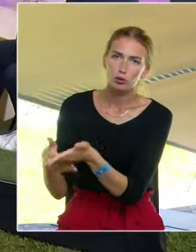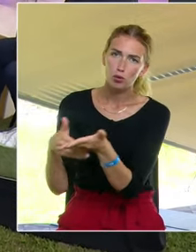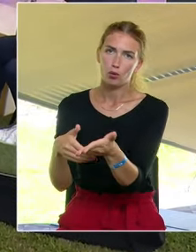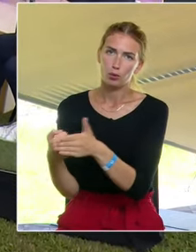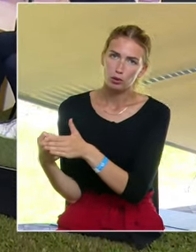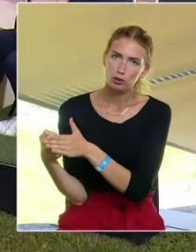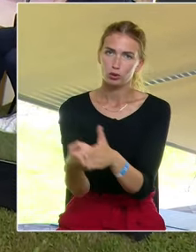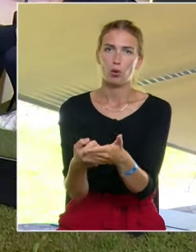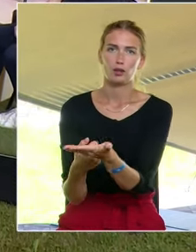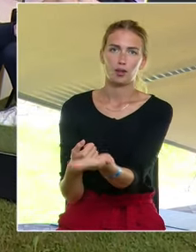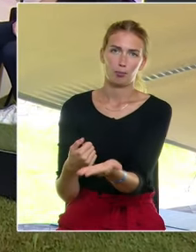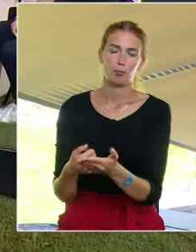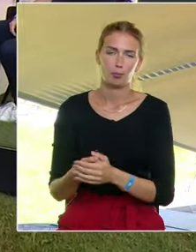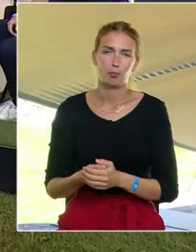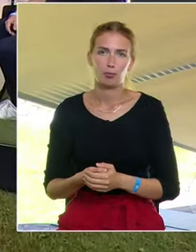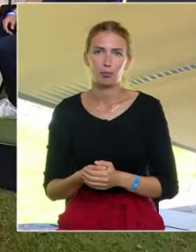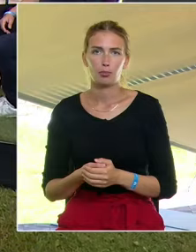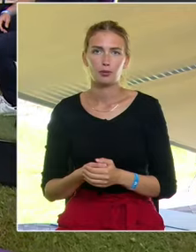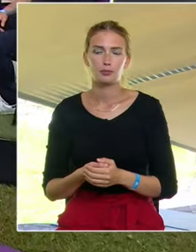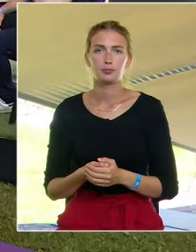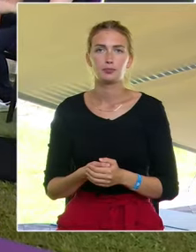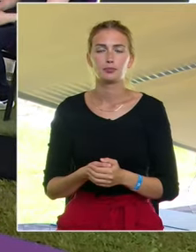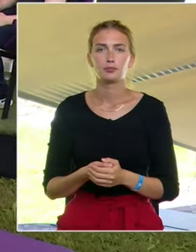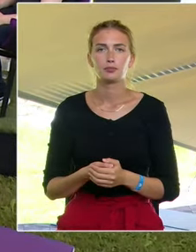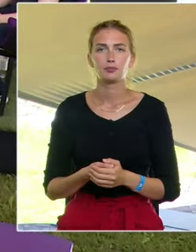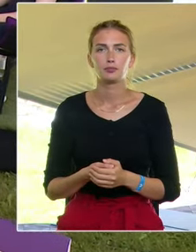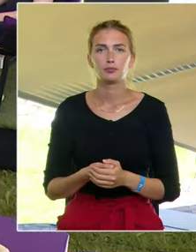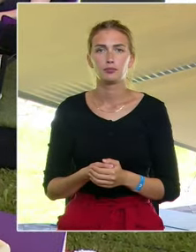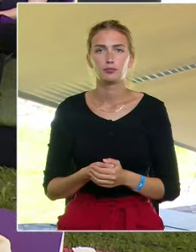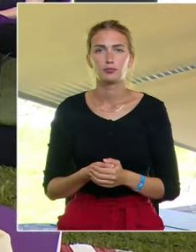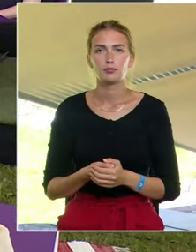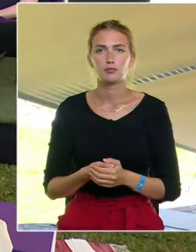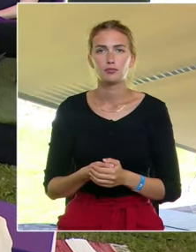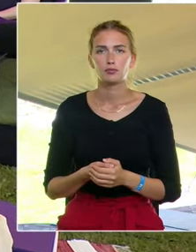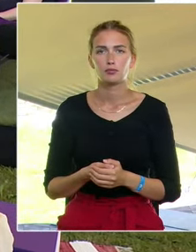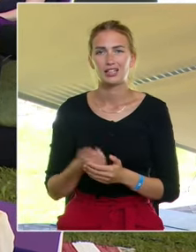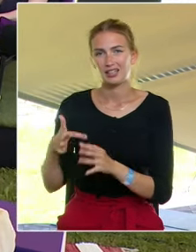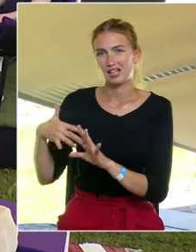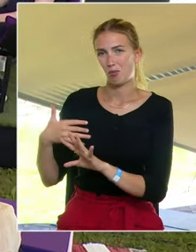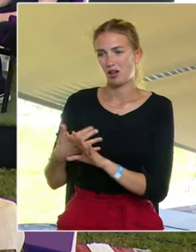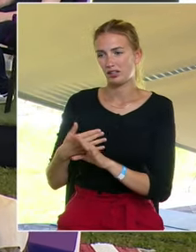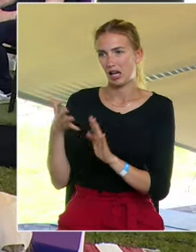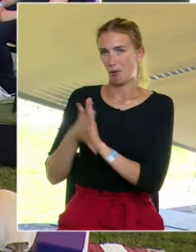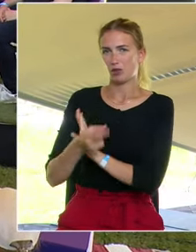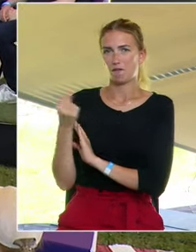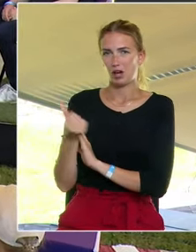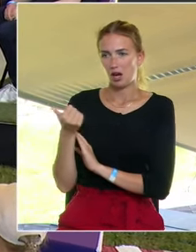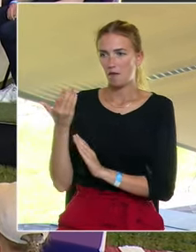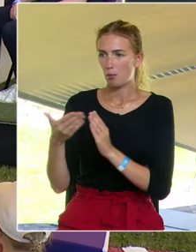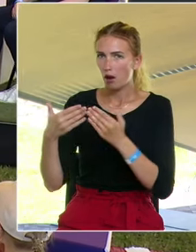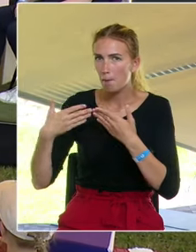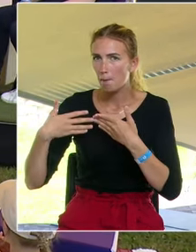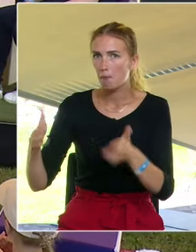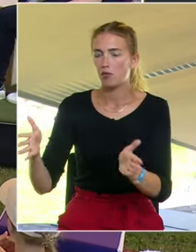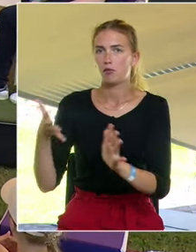more included into cultural production processes than perhaps has been the case. Because especially when cultural creators, when they are